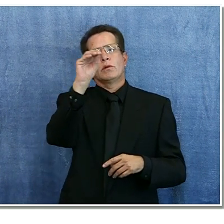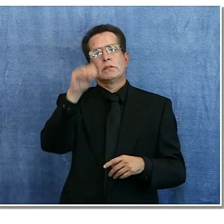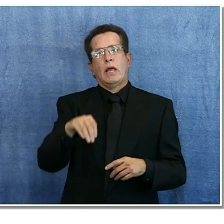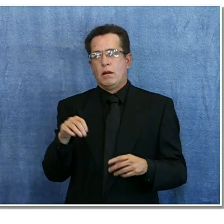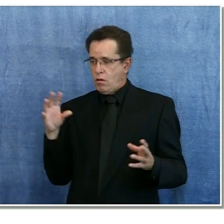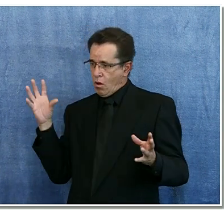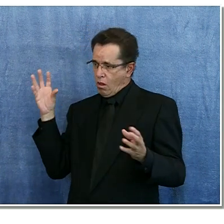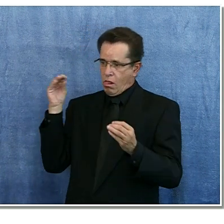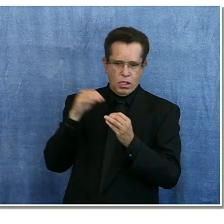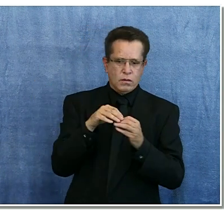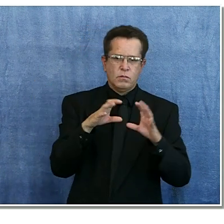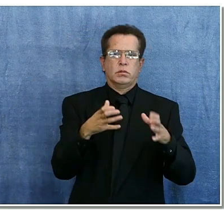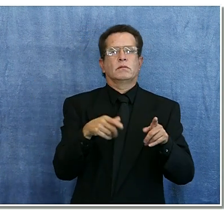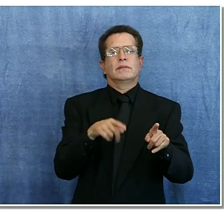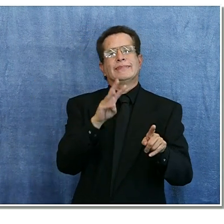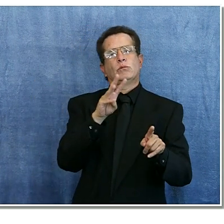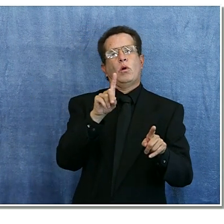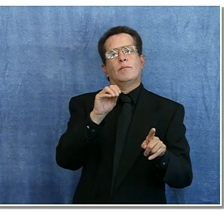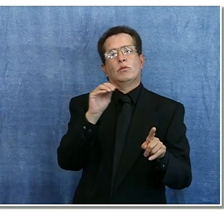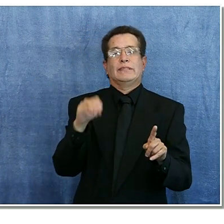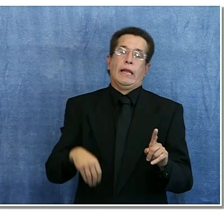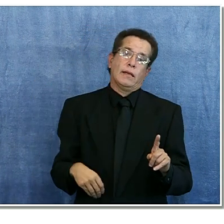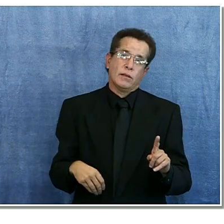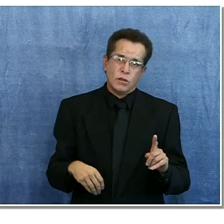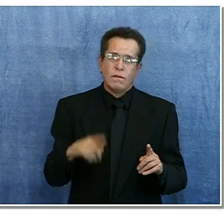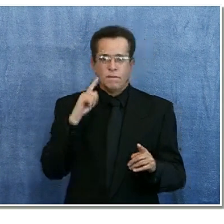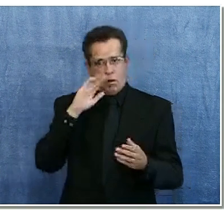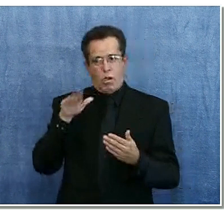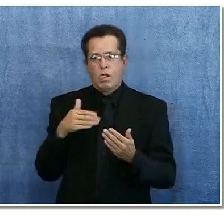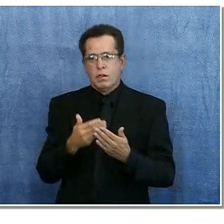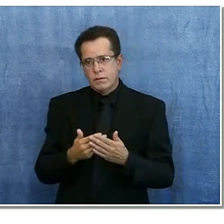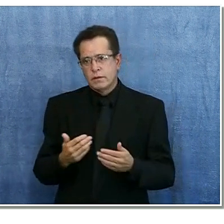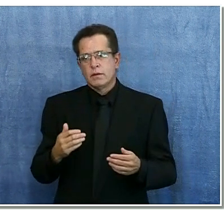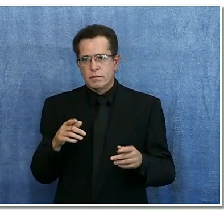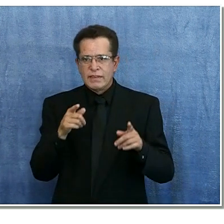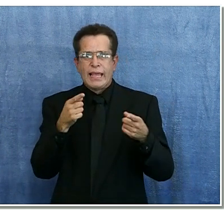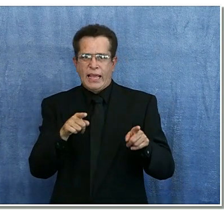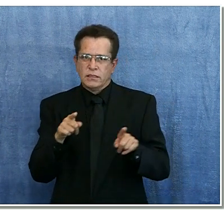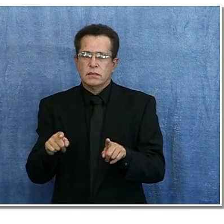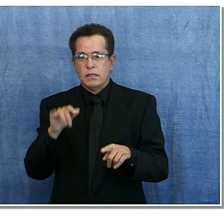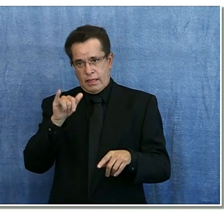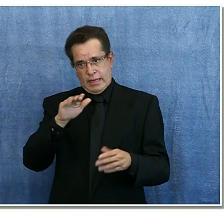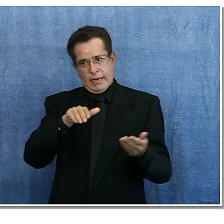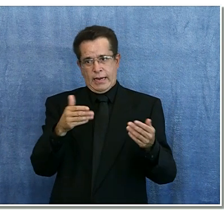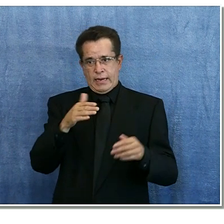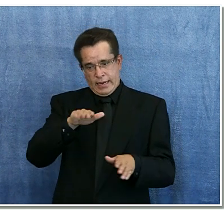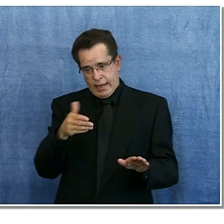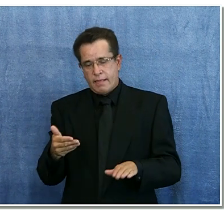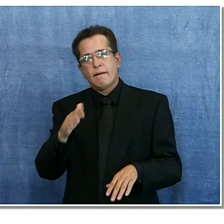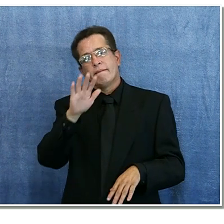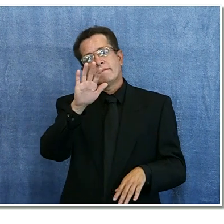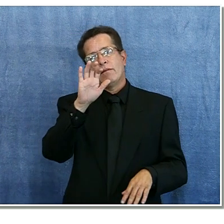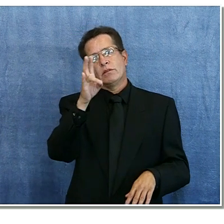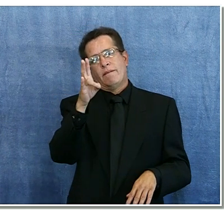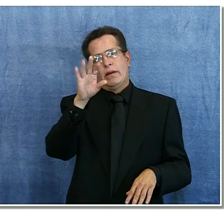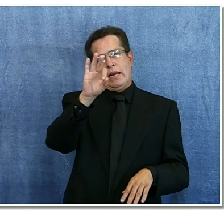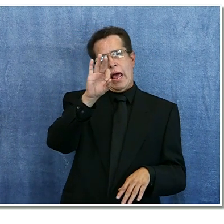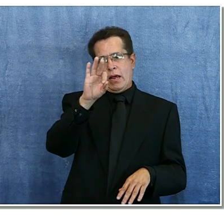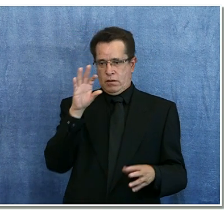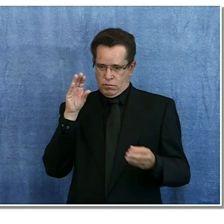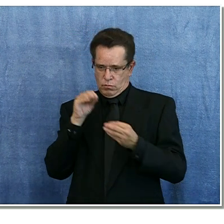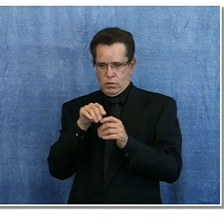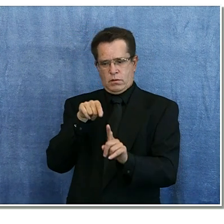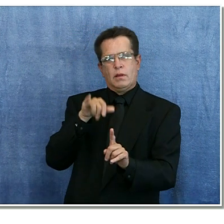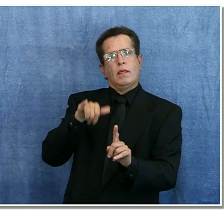all cases. Of the deaths, the 579 total deaths, they represent